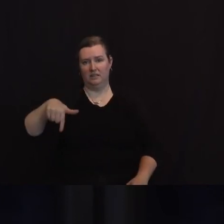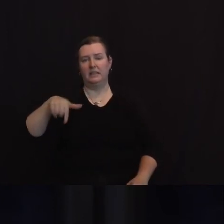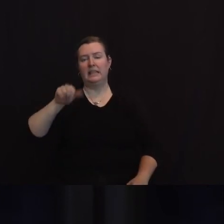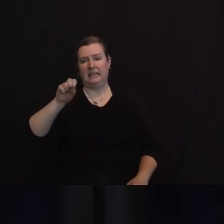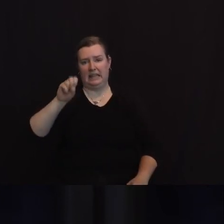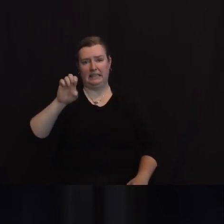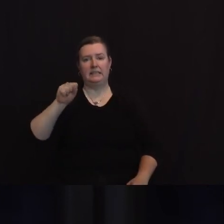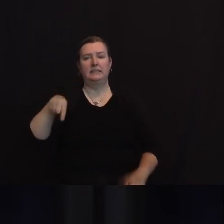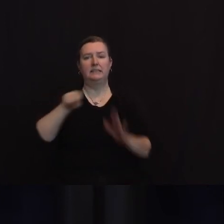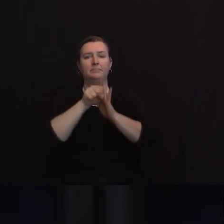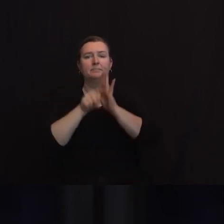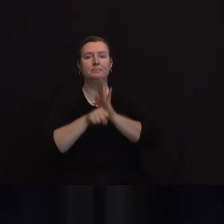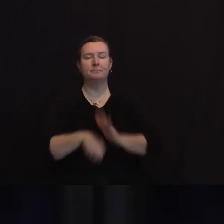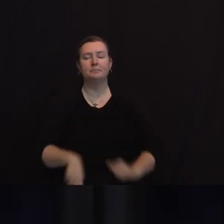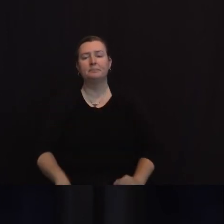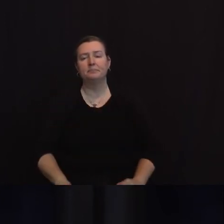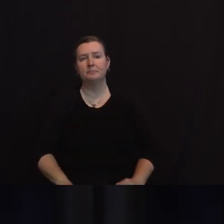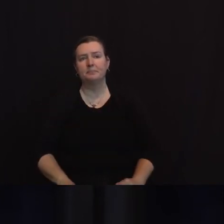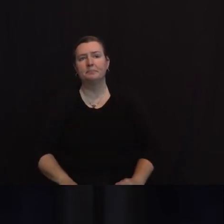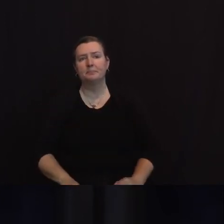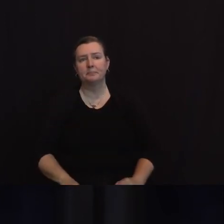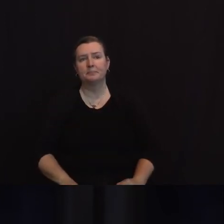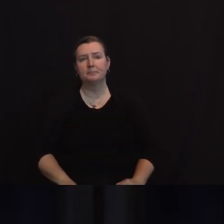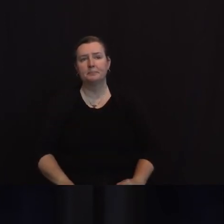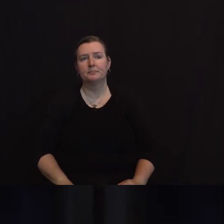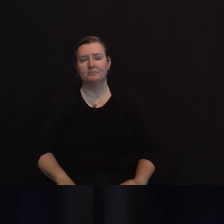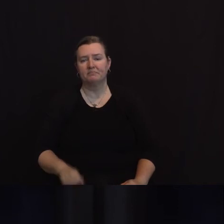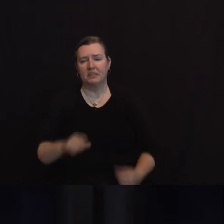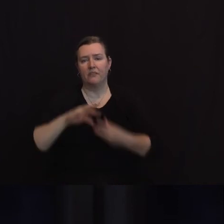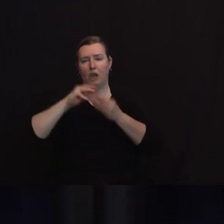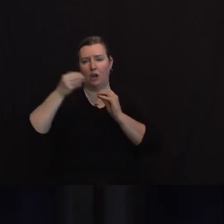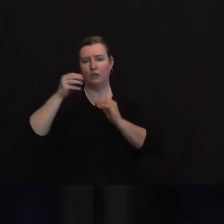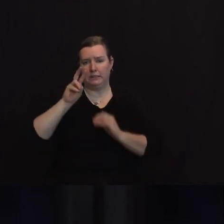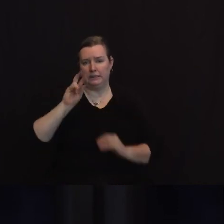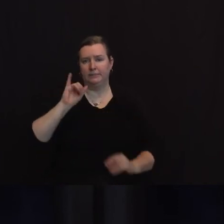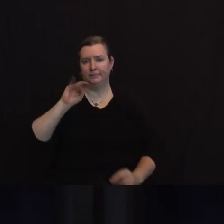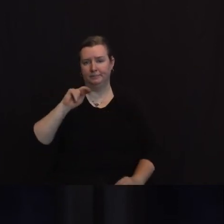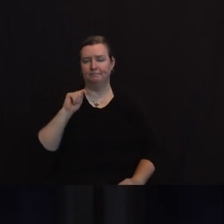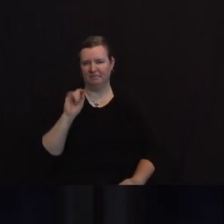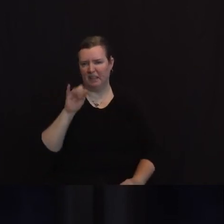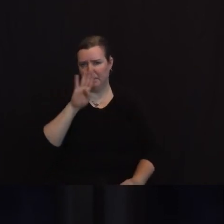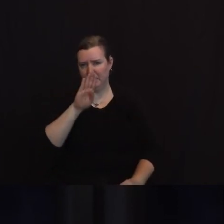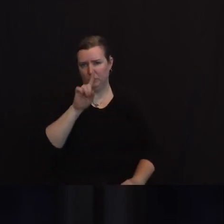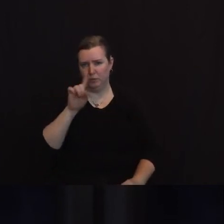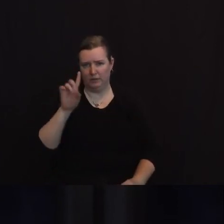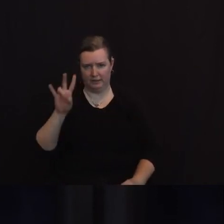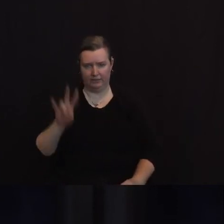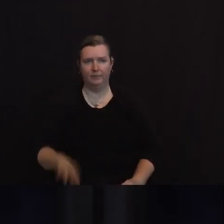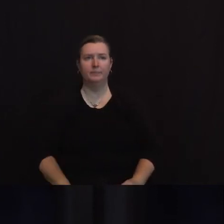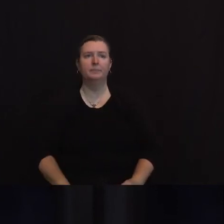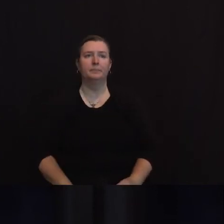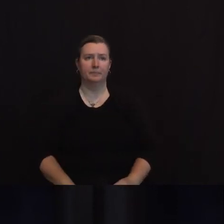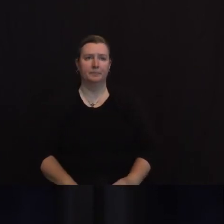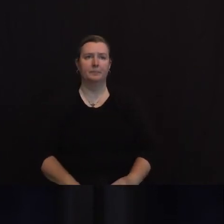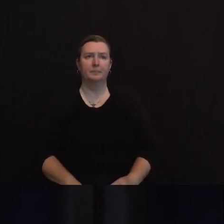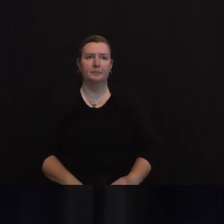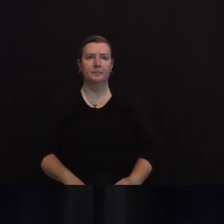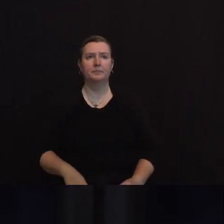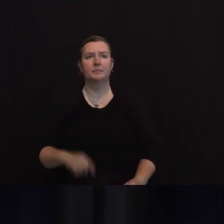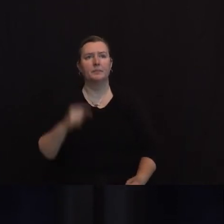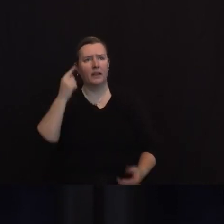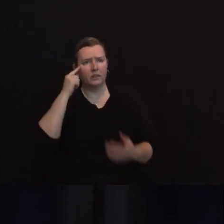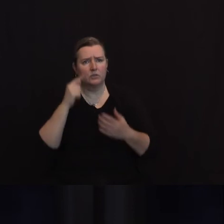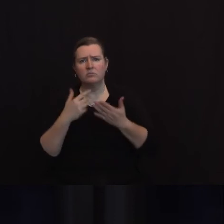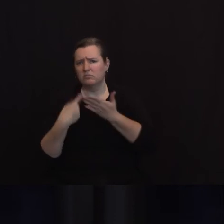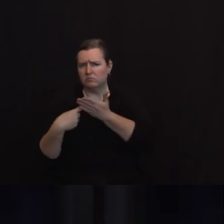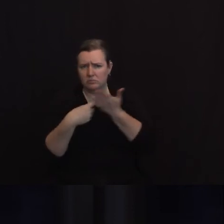reported cases of this variant. The governor reviewed the new cases and deaths in terms of race and ethnicity.